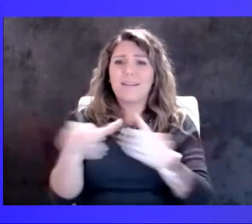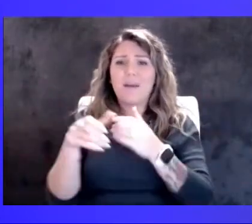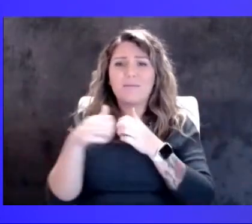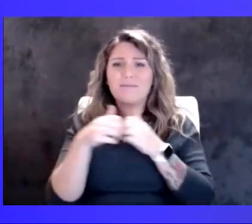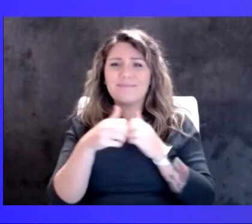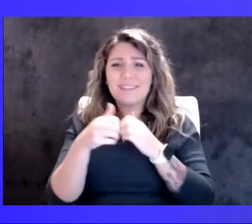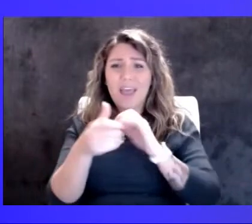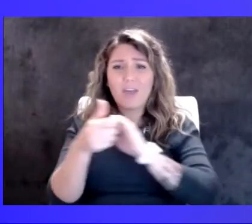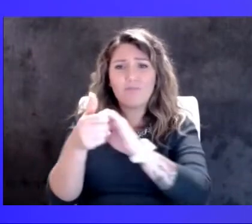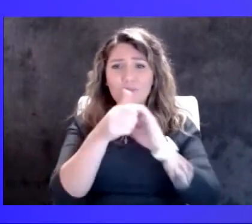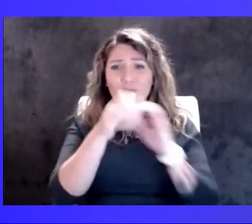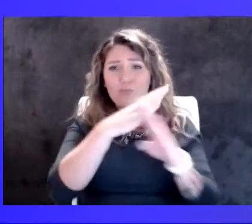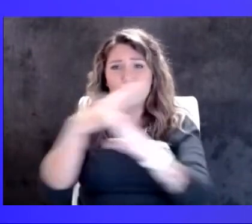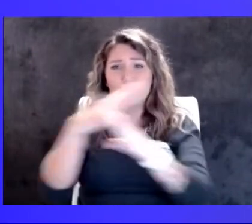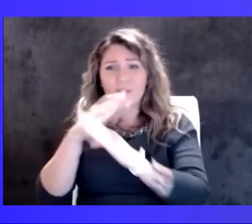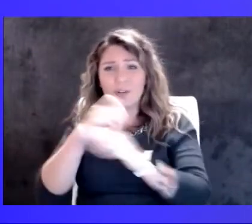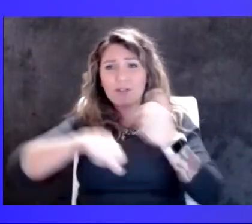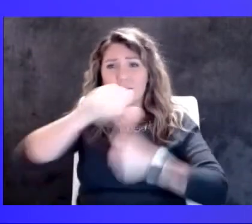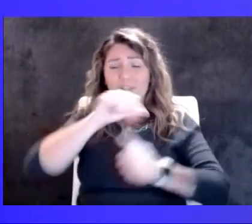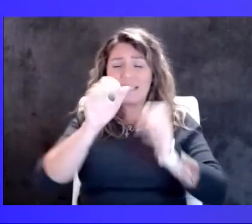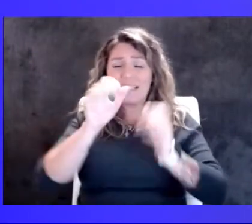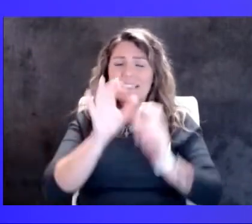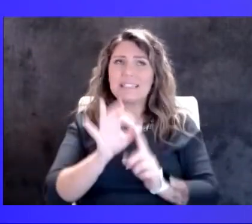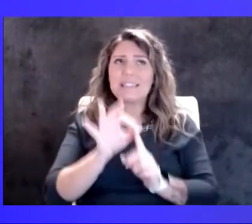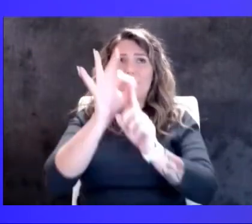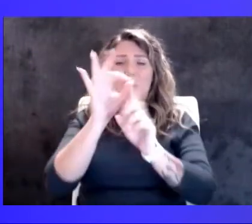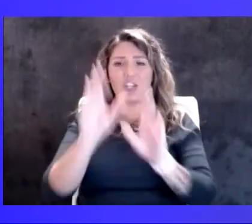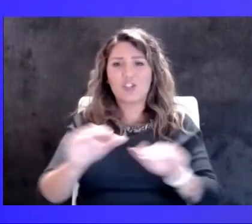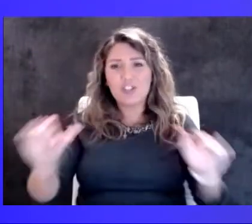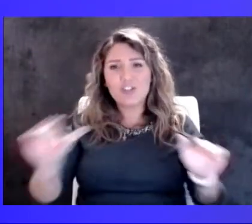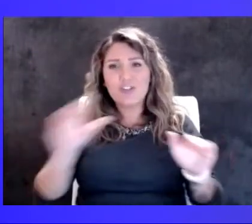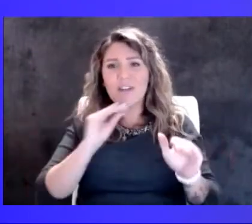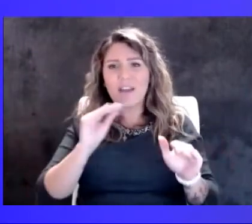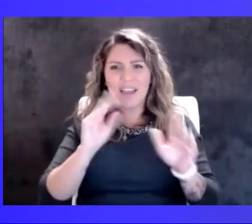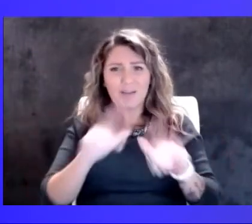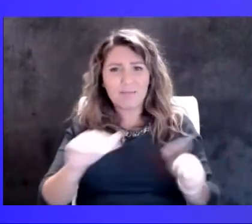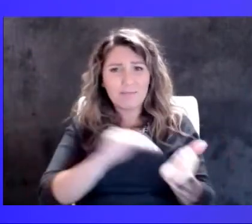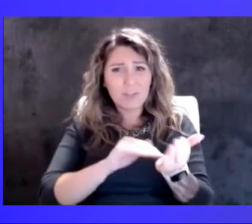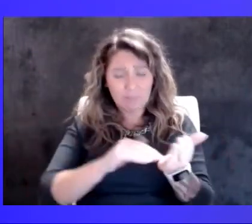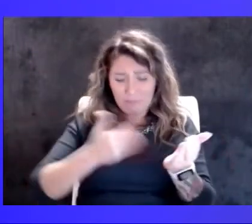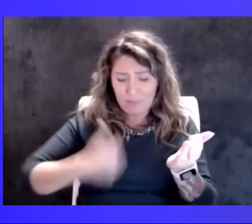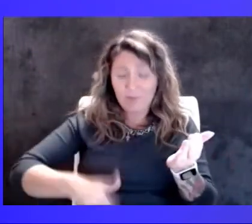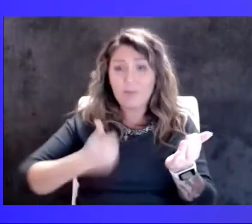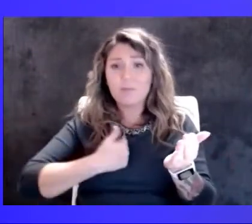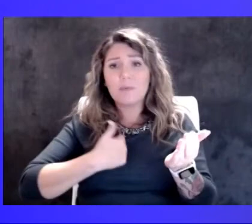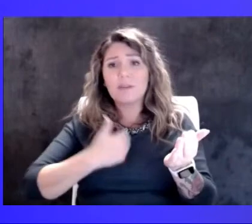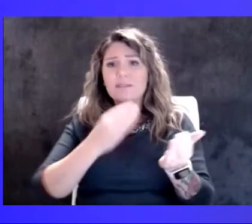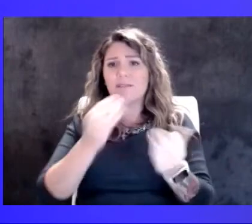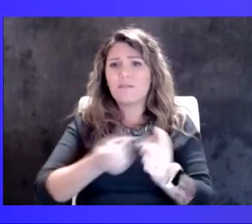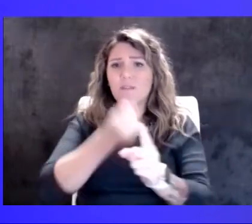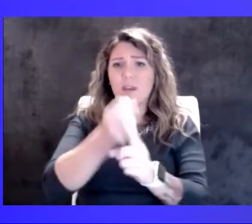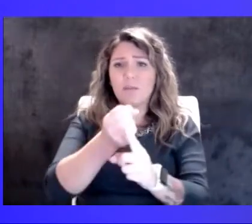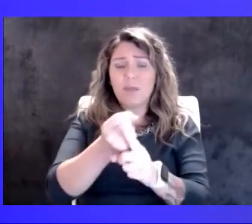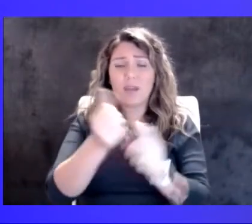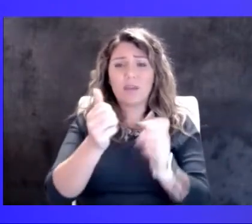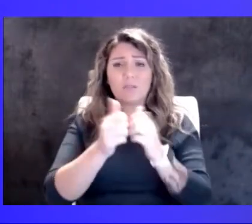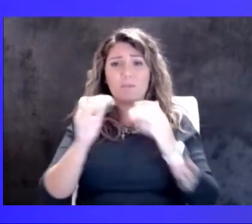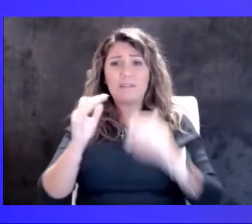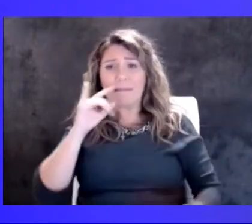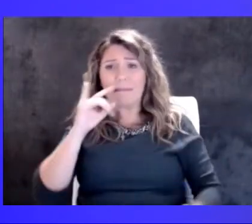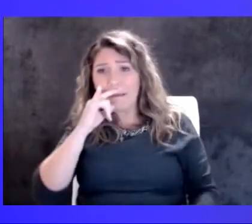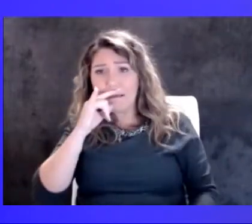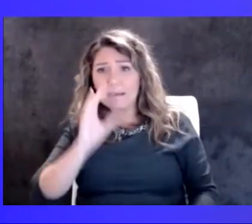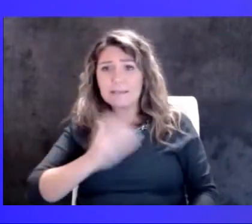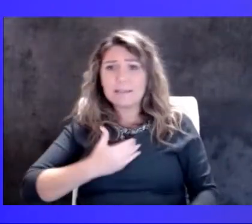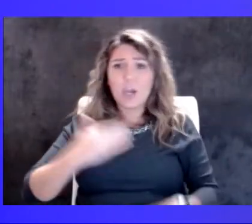one another. And I think especially for children, as a pediatrician and thinking about the impacts that COVID has had on kids, I think it's our